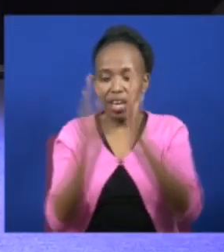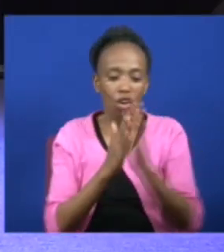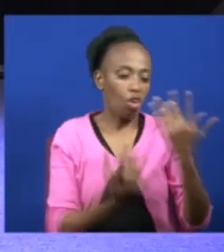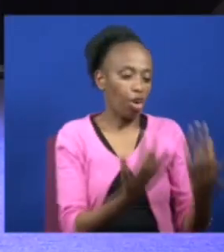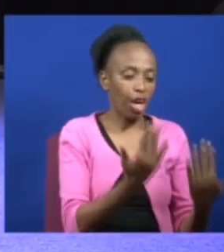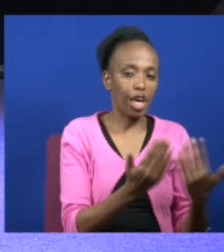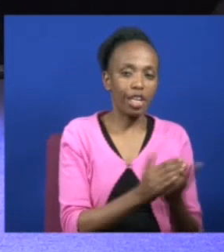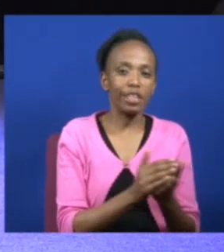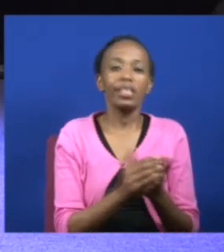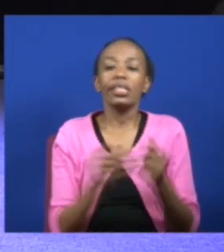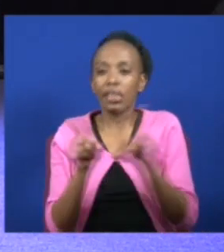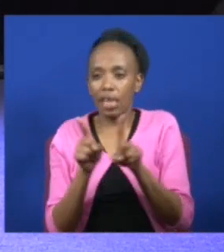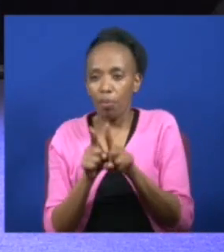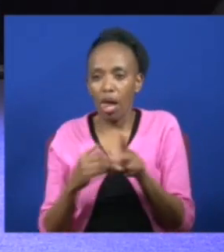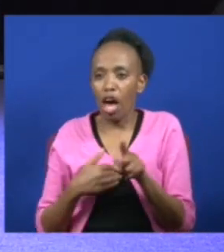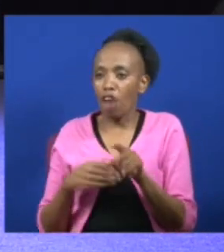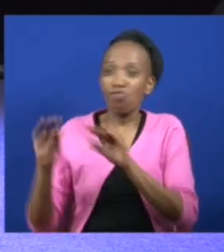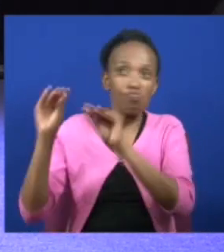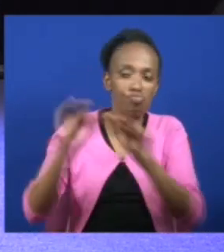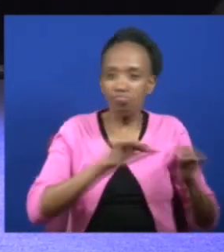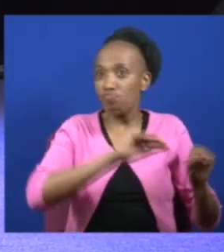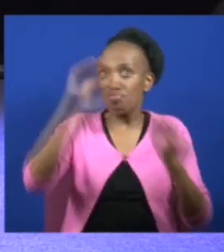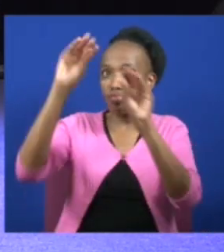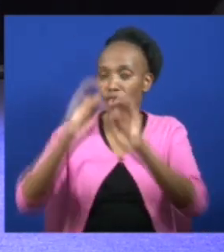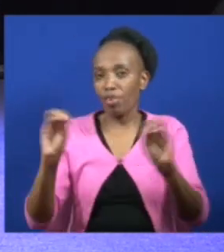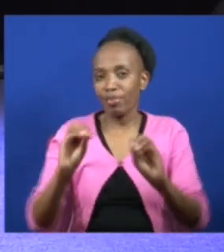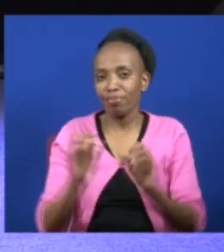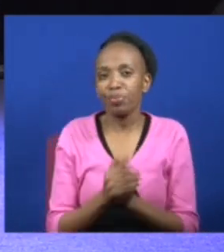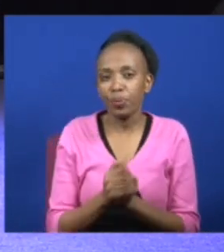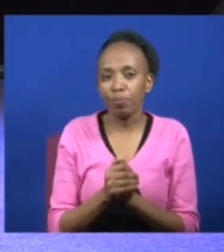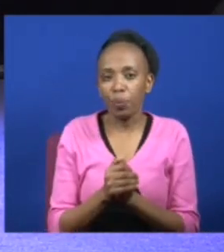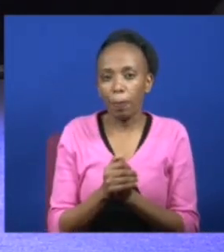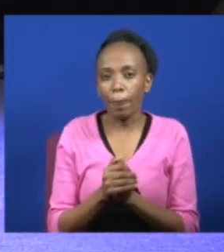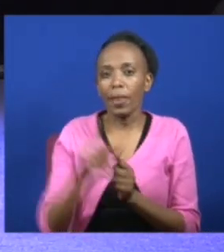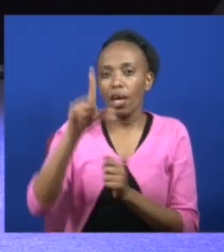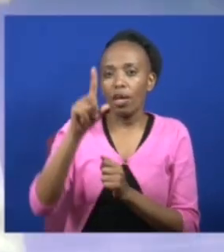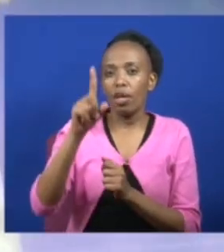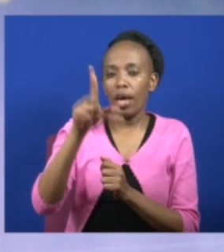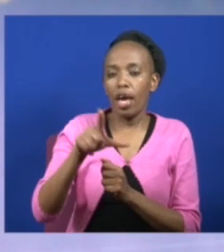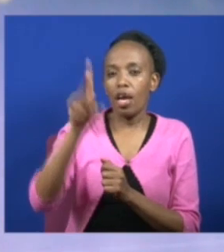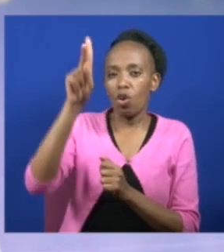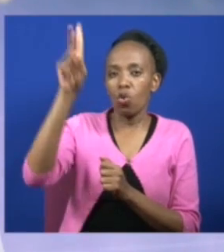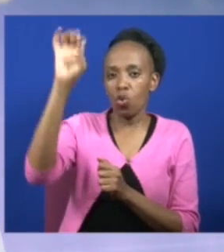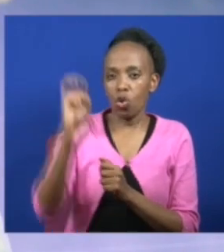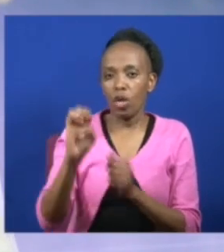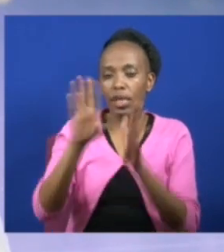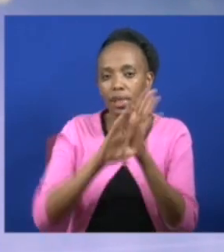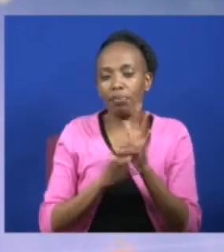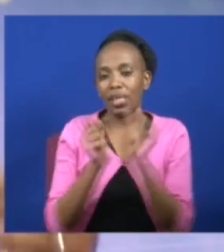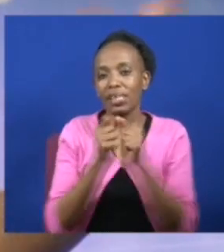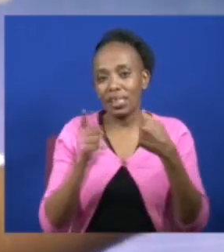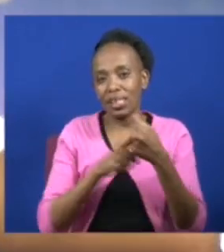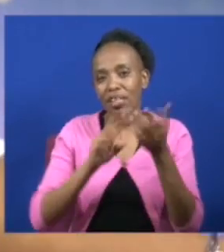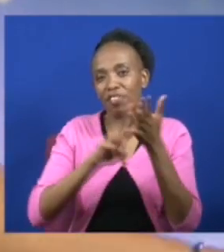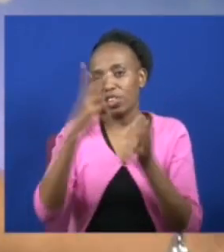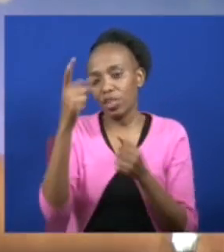hell, and there is no movement between them. Luke 16:26 tells us that there